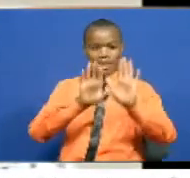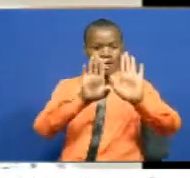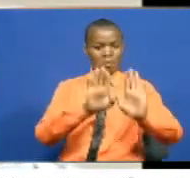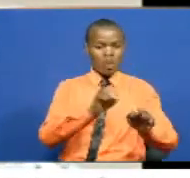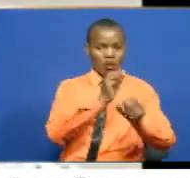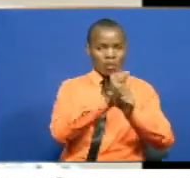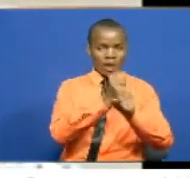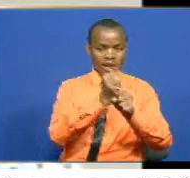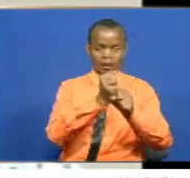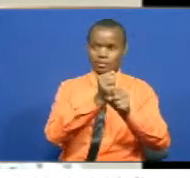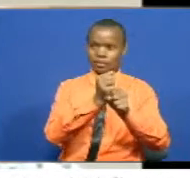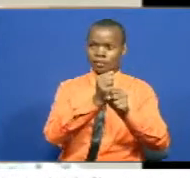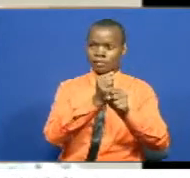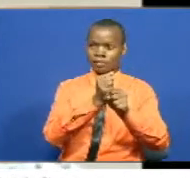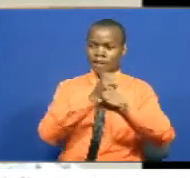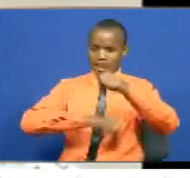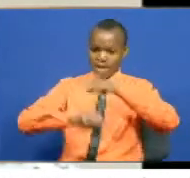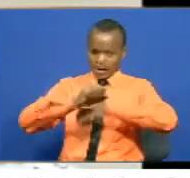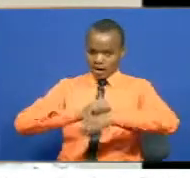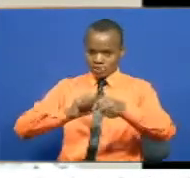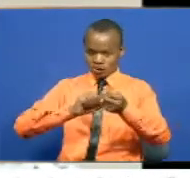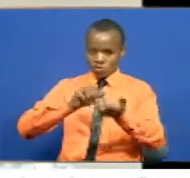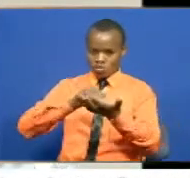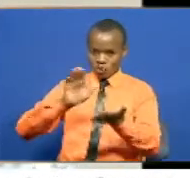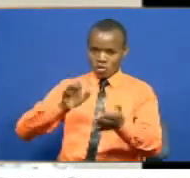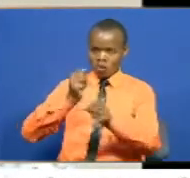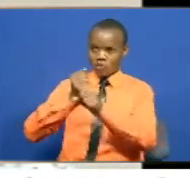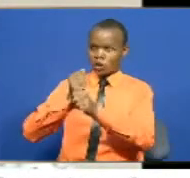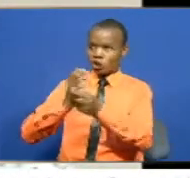of this group of teams,